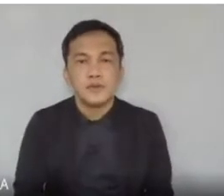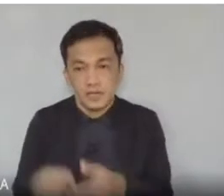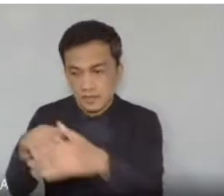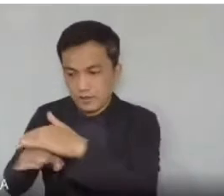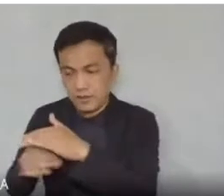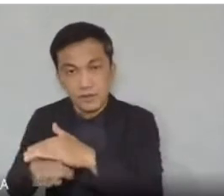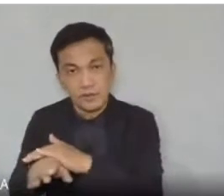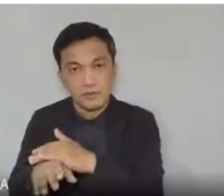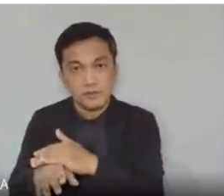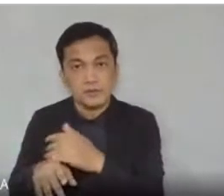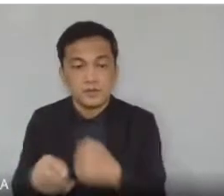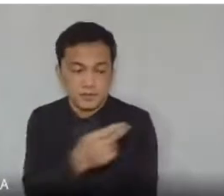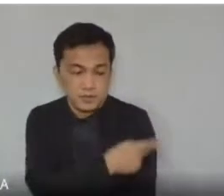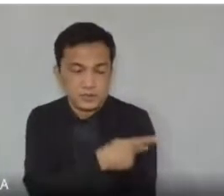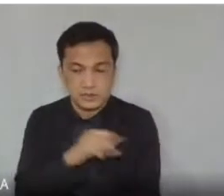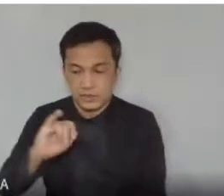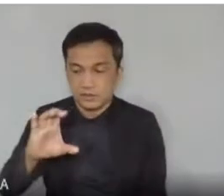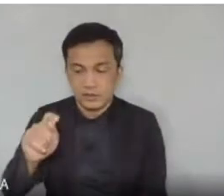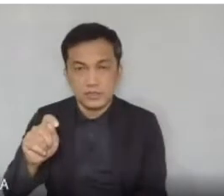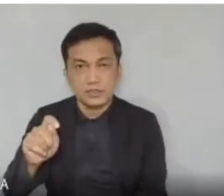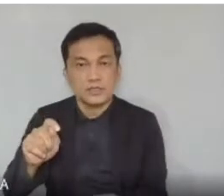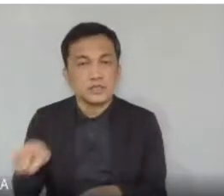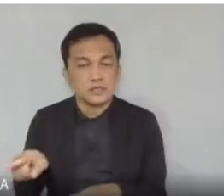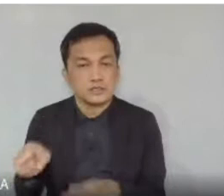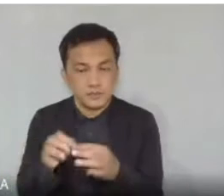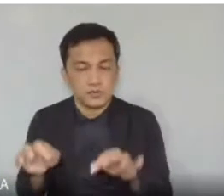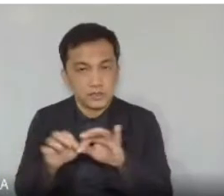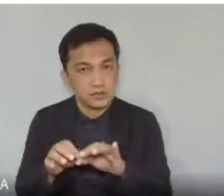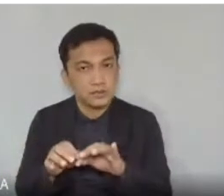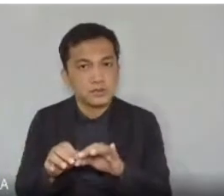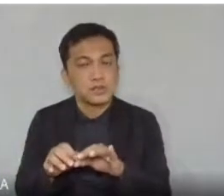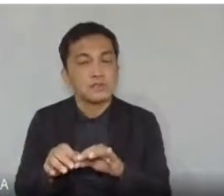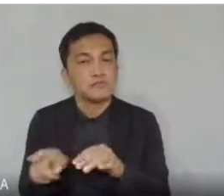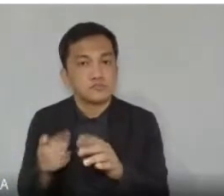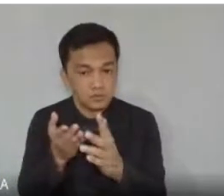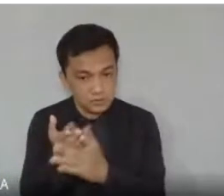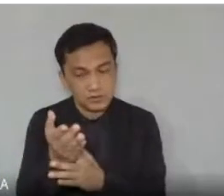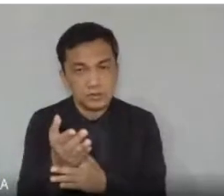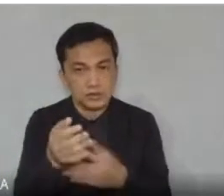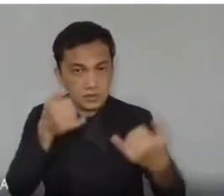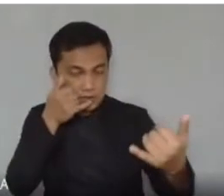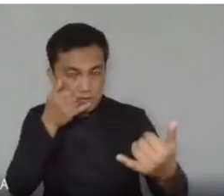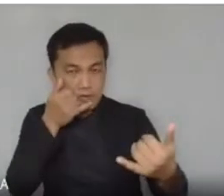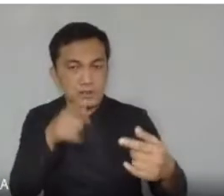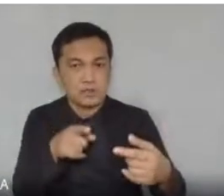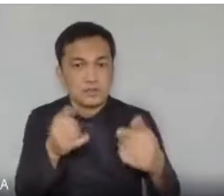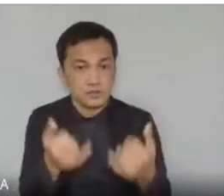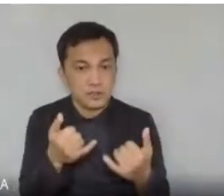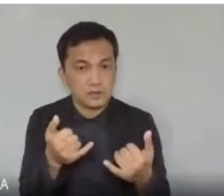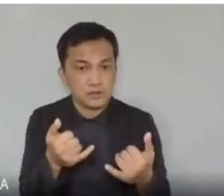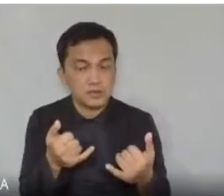later Dr. Santiago will be a witness of how we actually started telemedicine in